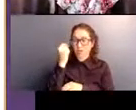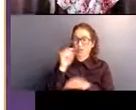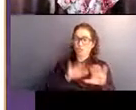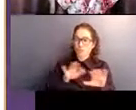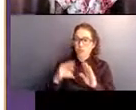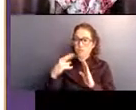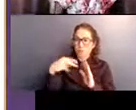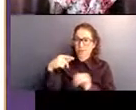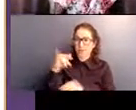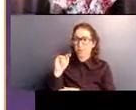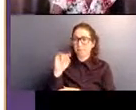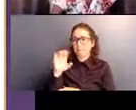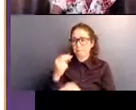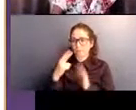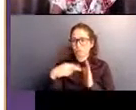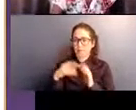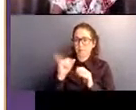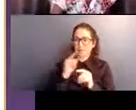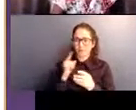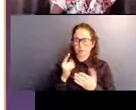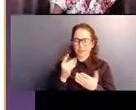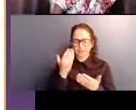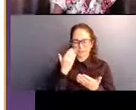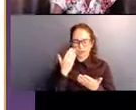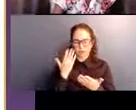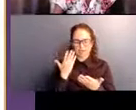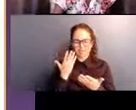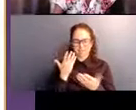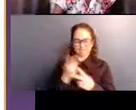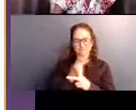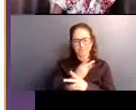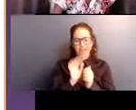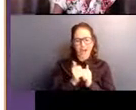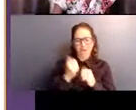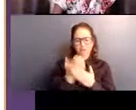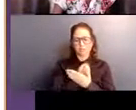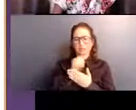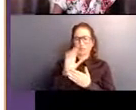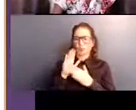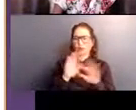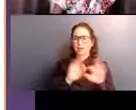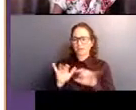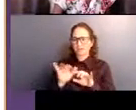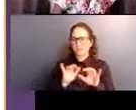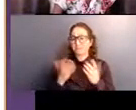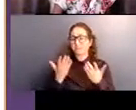pitch reading, and getting around the facilities of your instrument. So say if a student